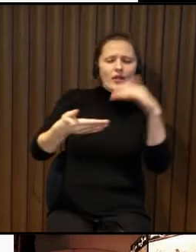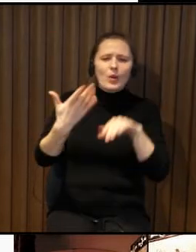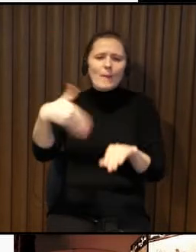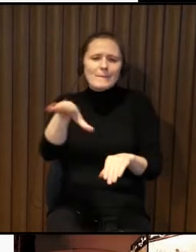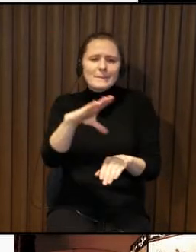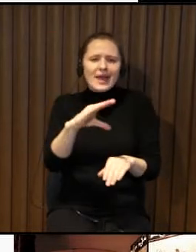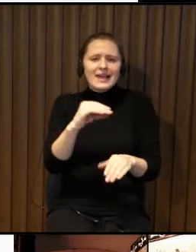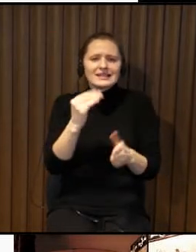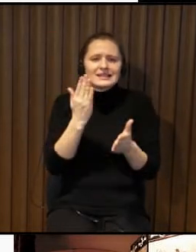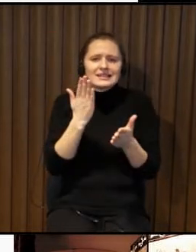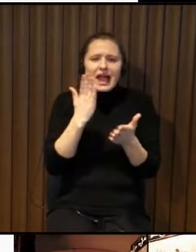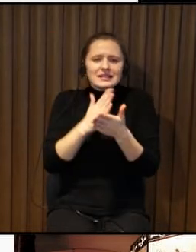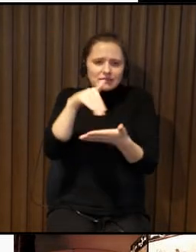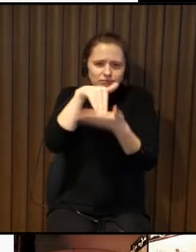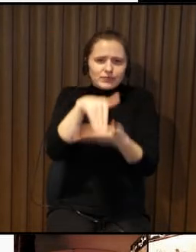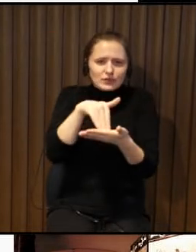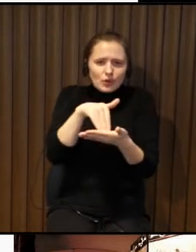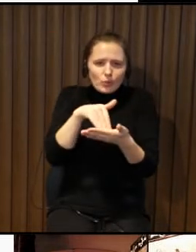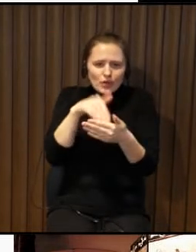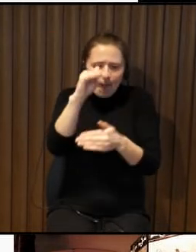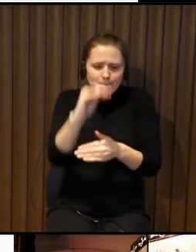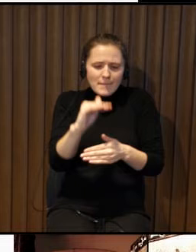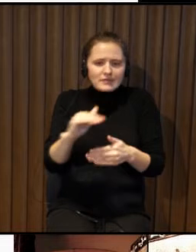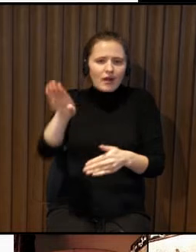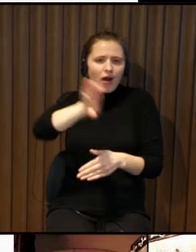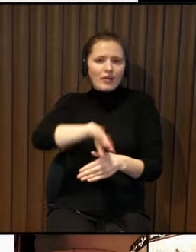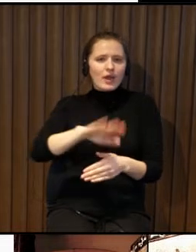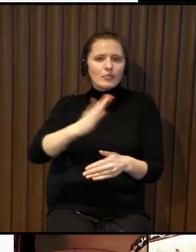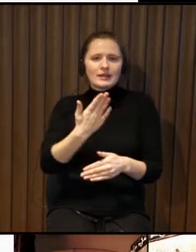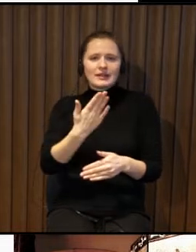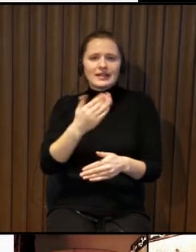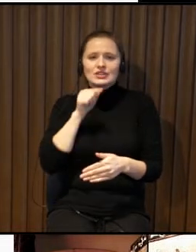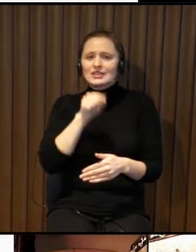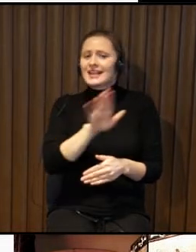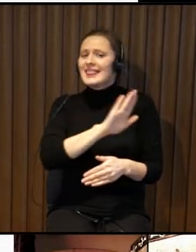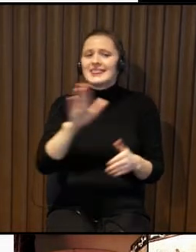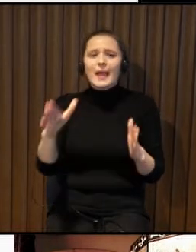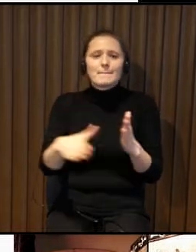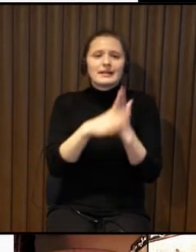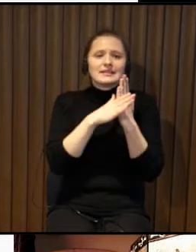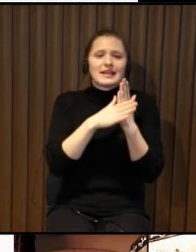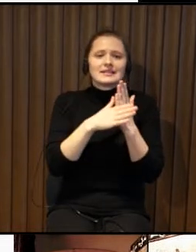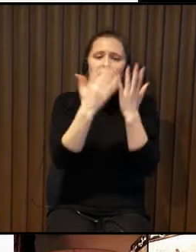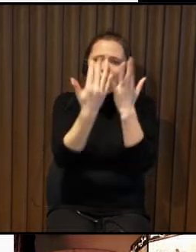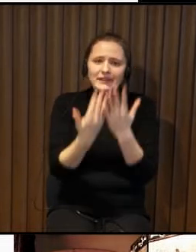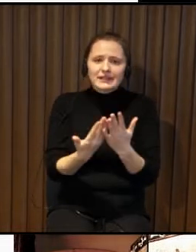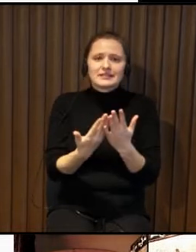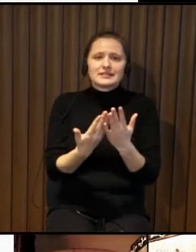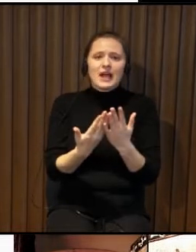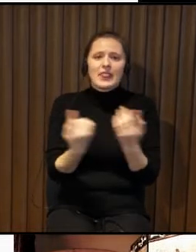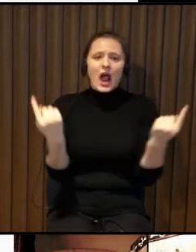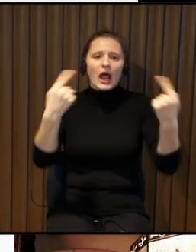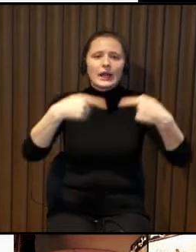this crisis. To find our way out of this and the next crisis, we need to reach the larger, more generous